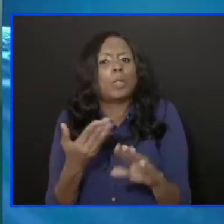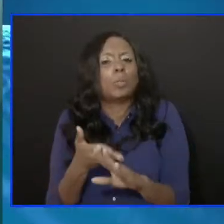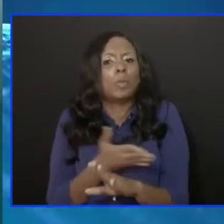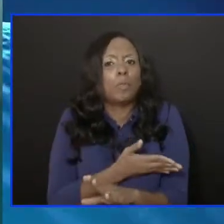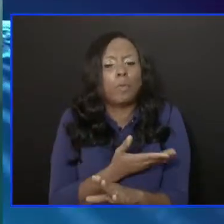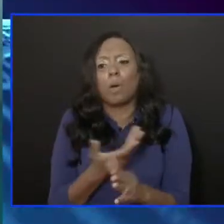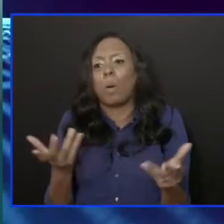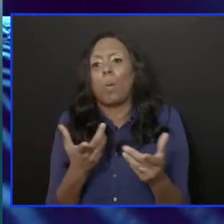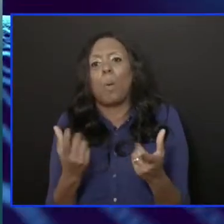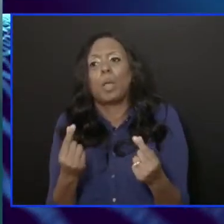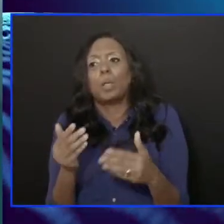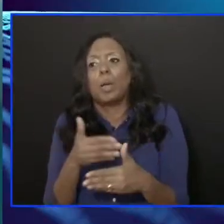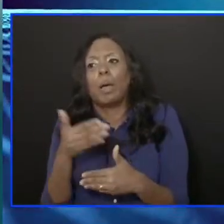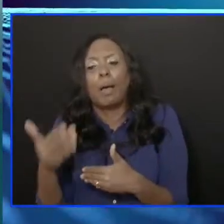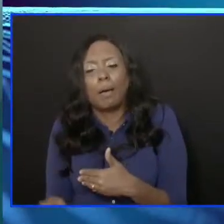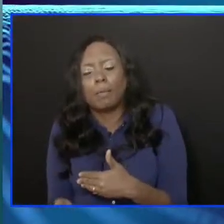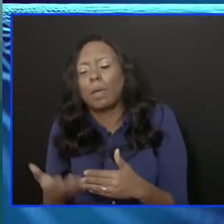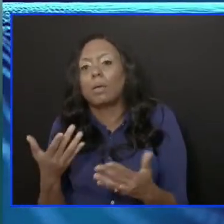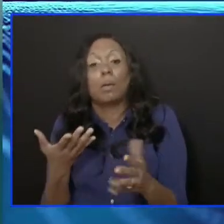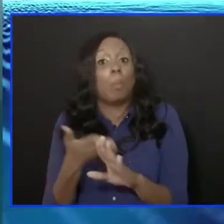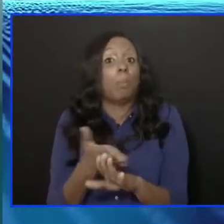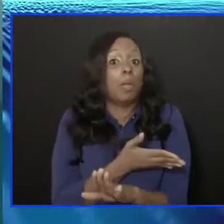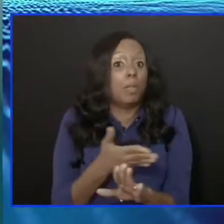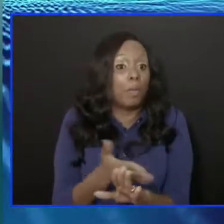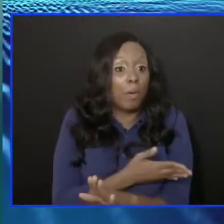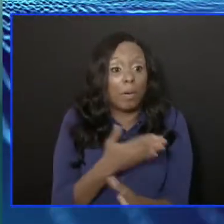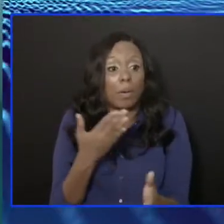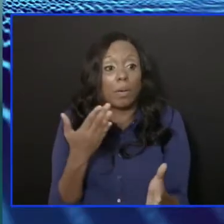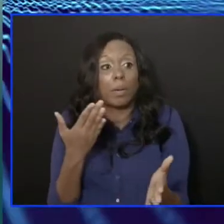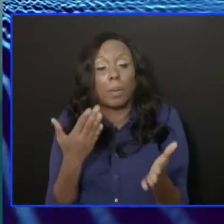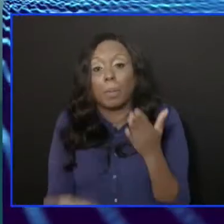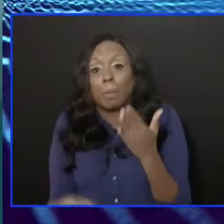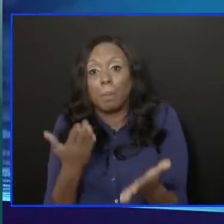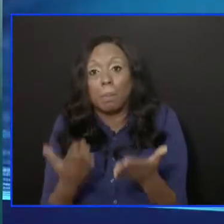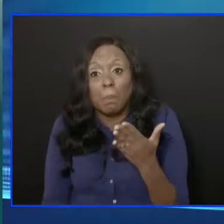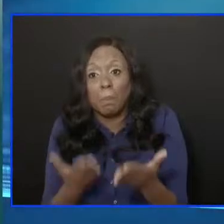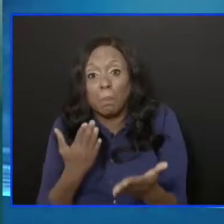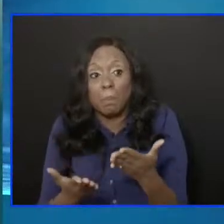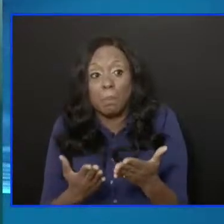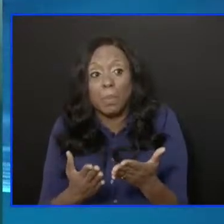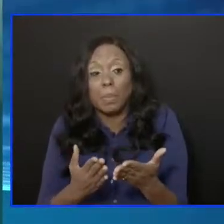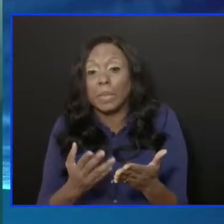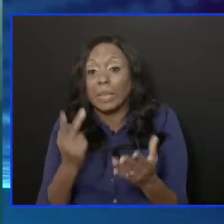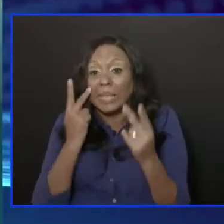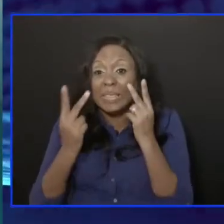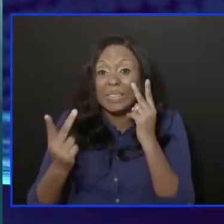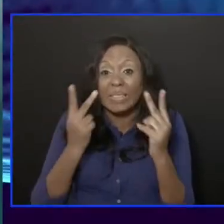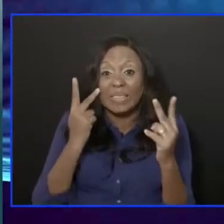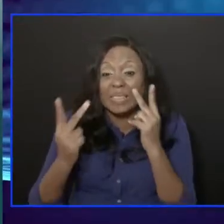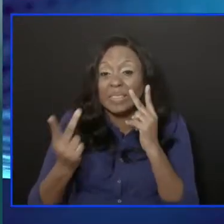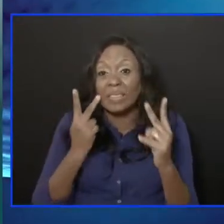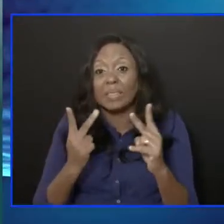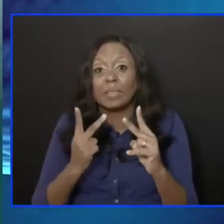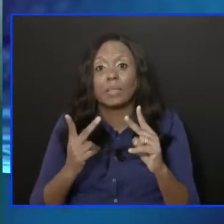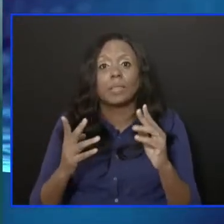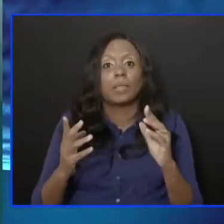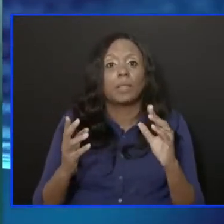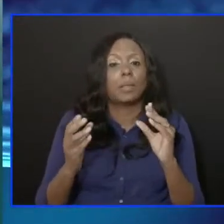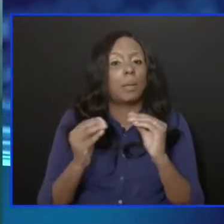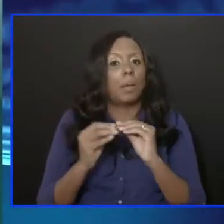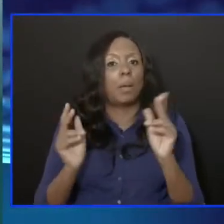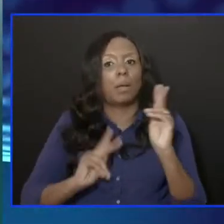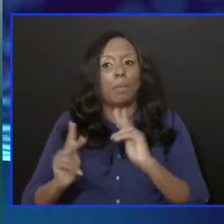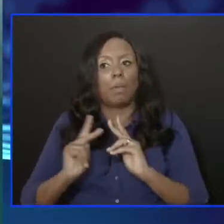this have possibly led to the numbers of vaccinated people that we do see getting breakthrough